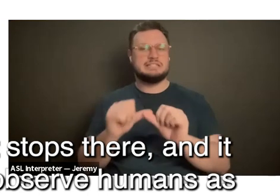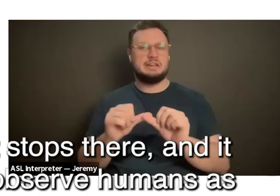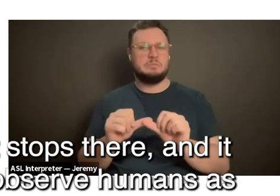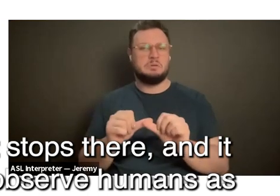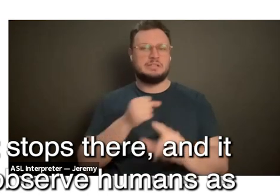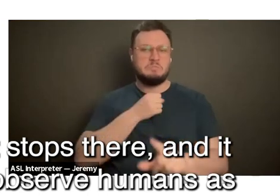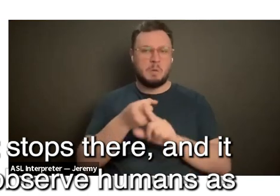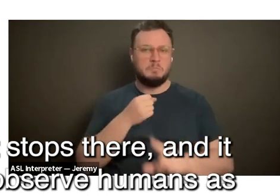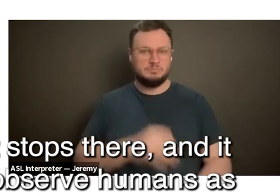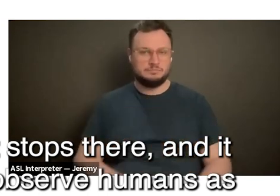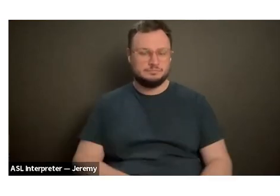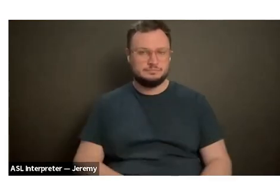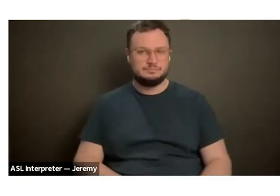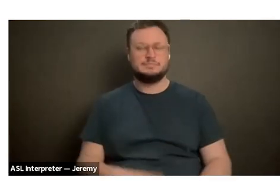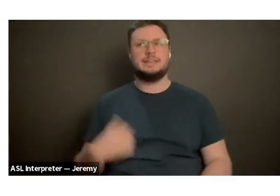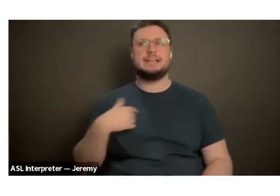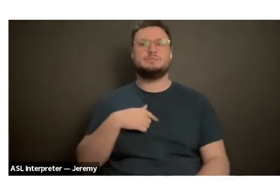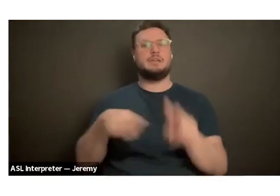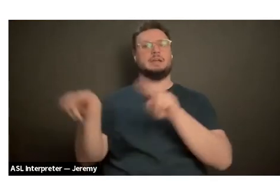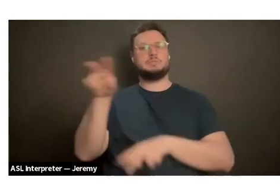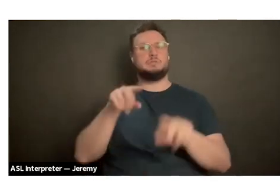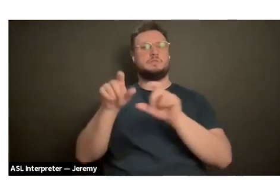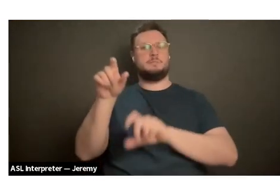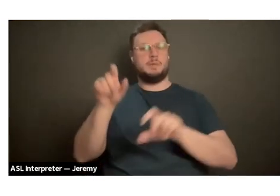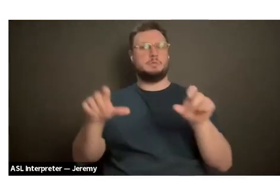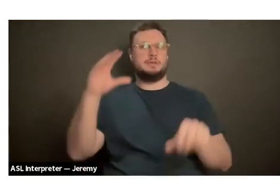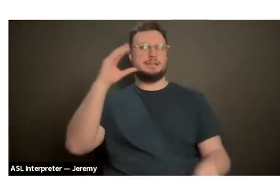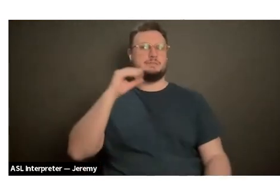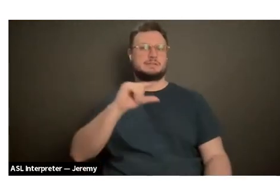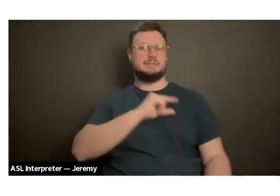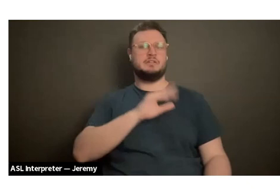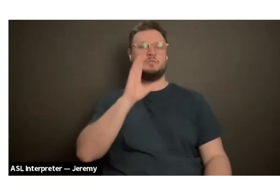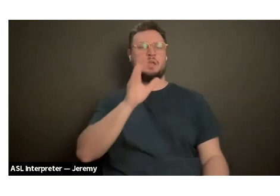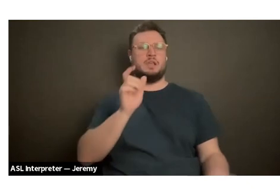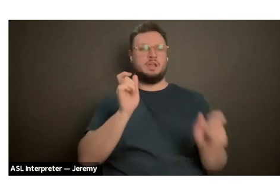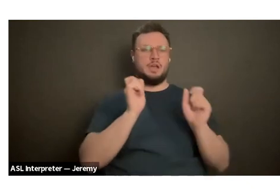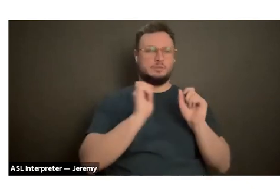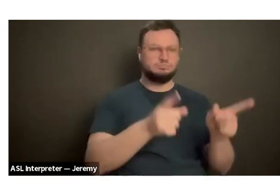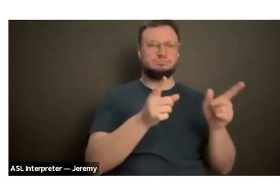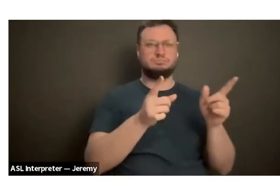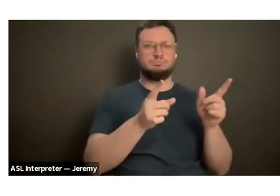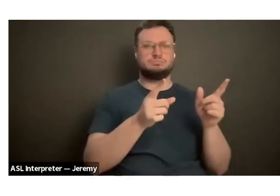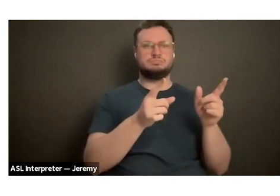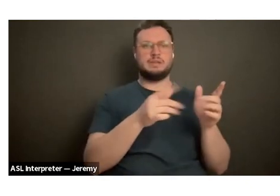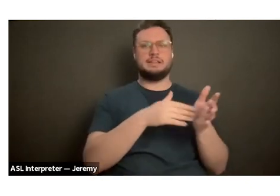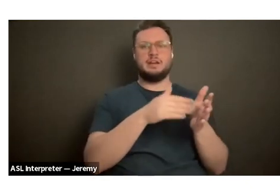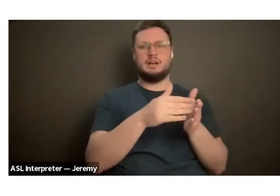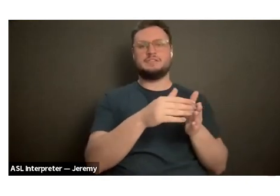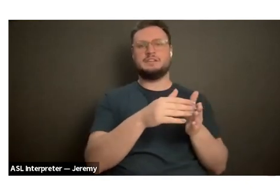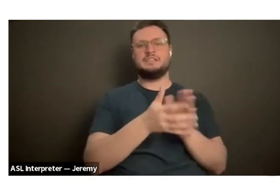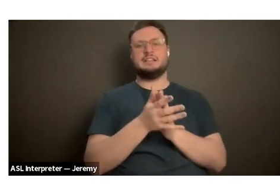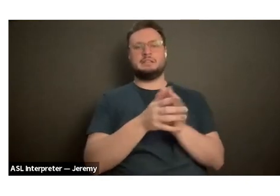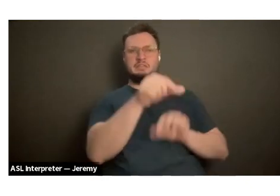as they move through guilt, it's like knee-jerk reaction. You're going to be like, I'm going to do this. And then often they like get angry